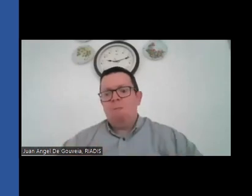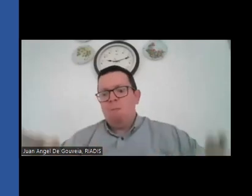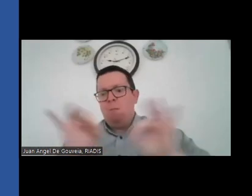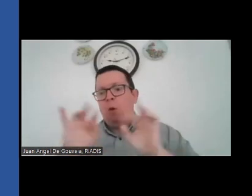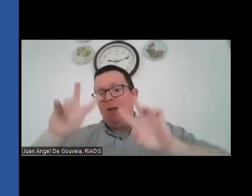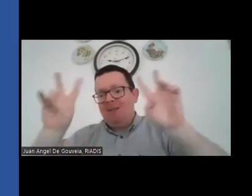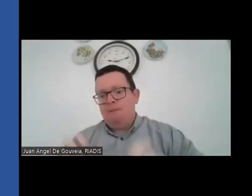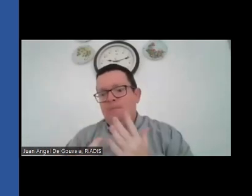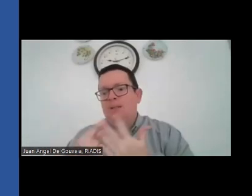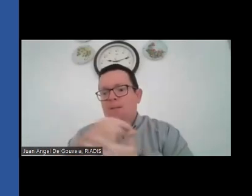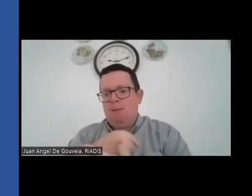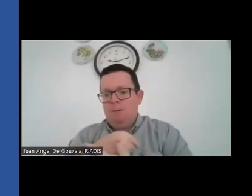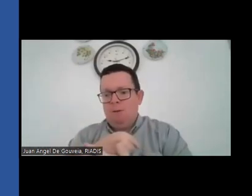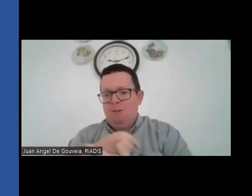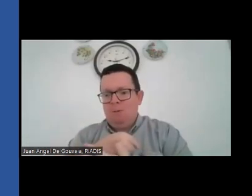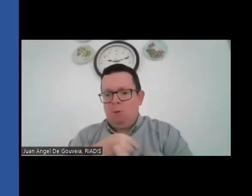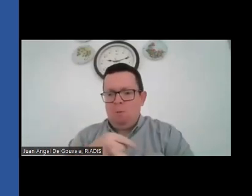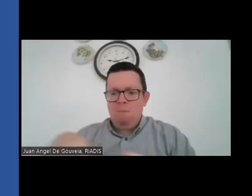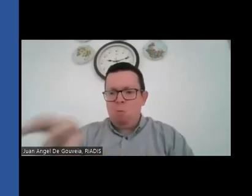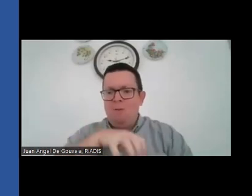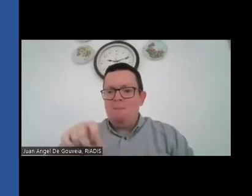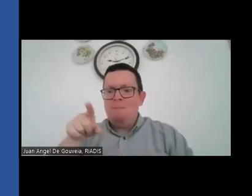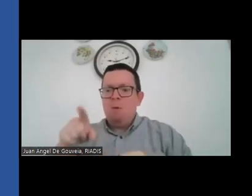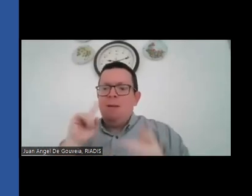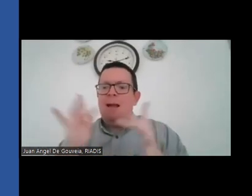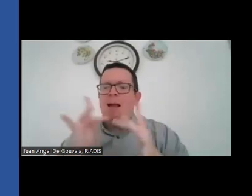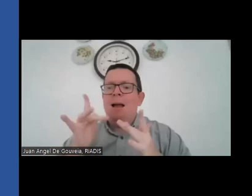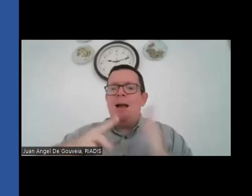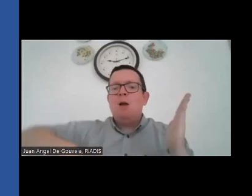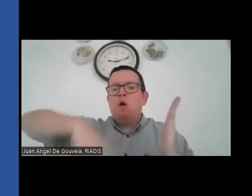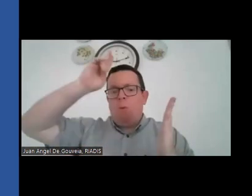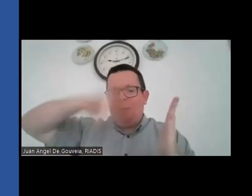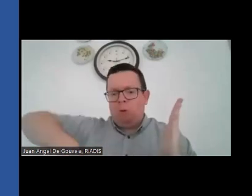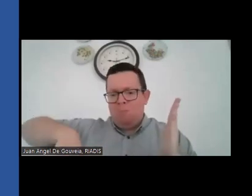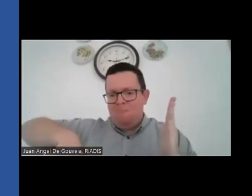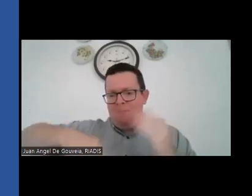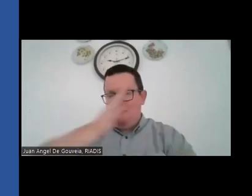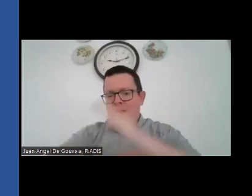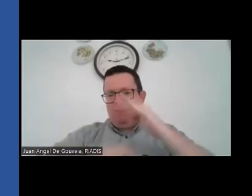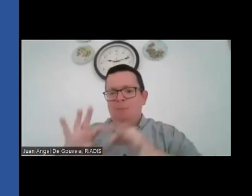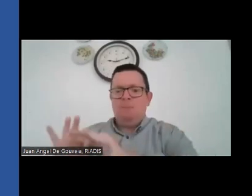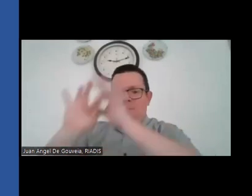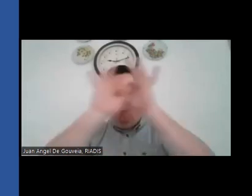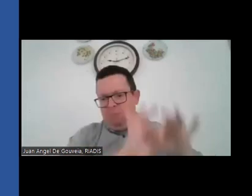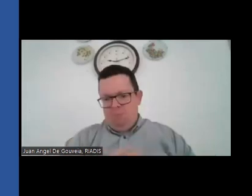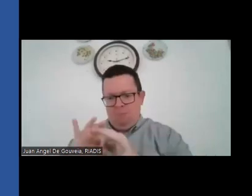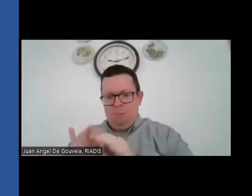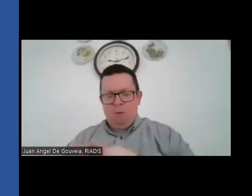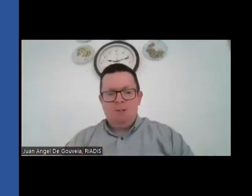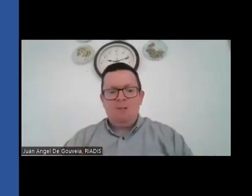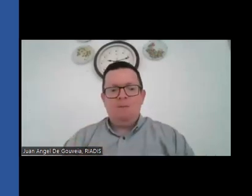the International Convention of the Rights of Persons with Disabilities, the CRPD. Next,